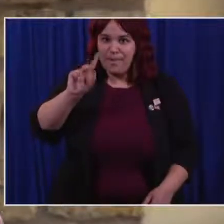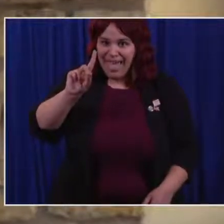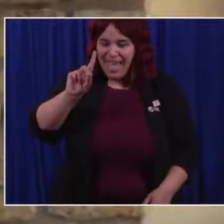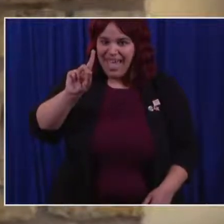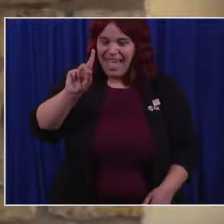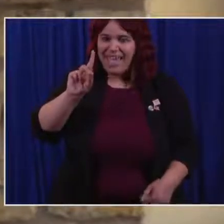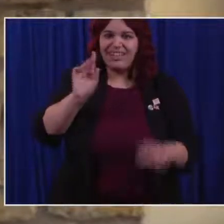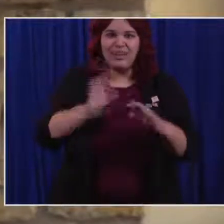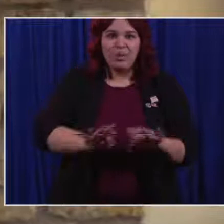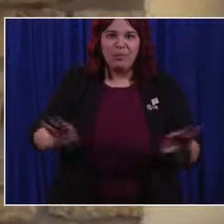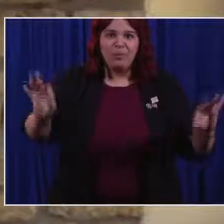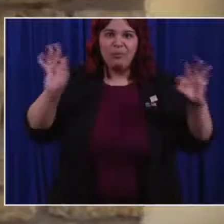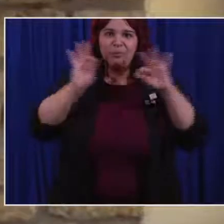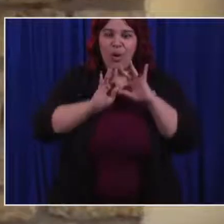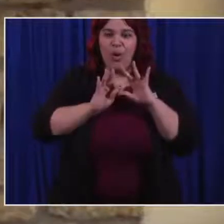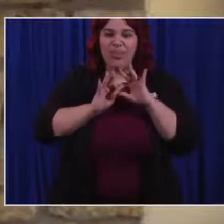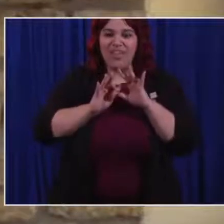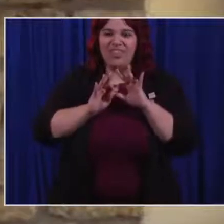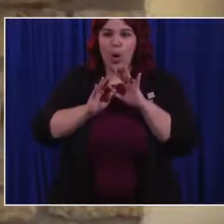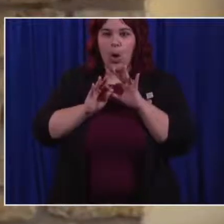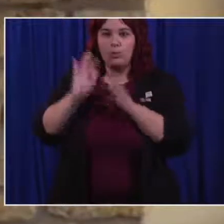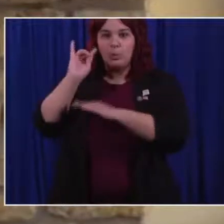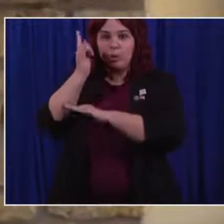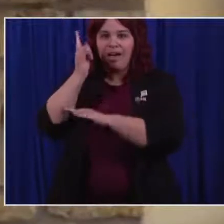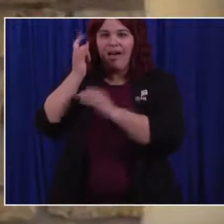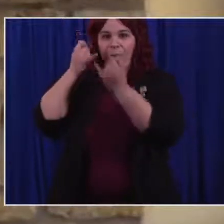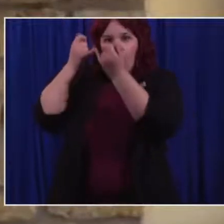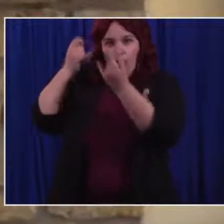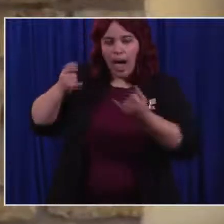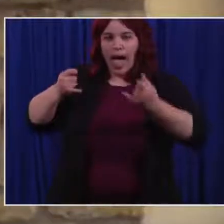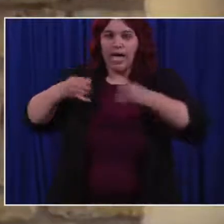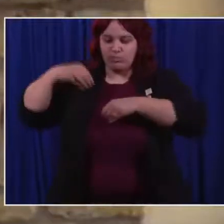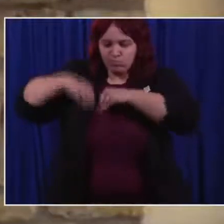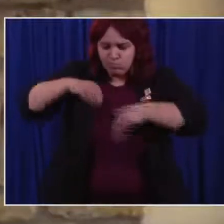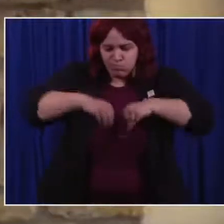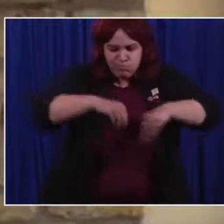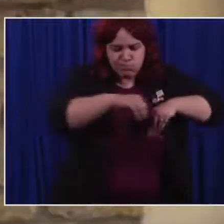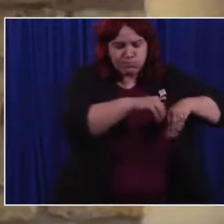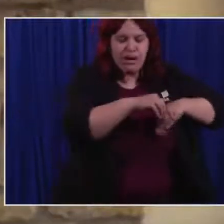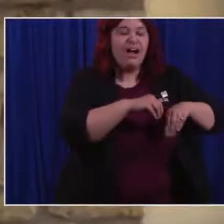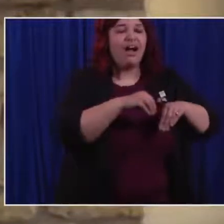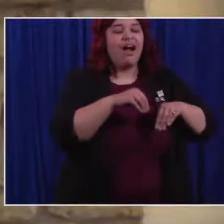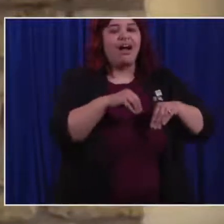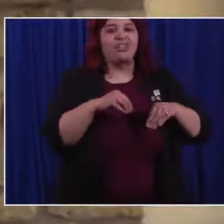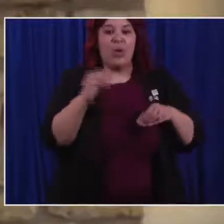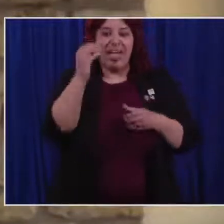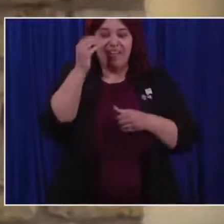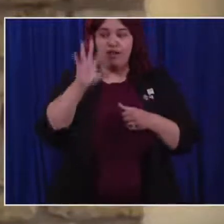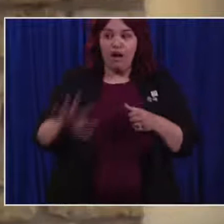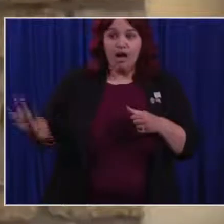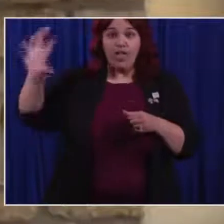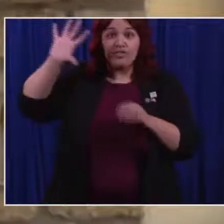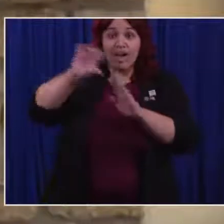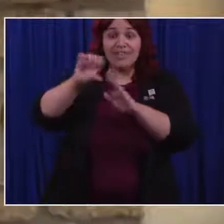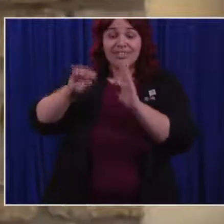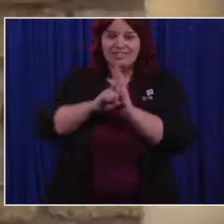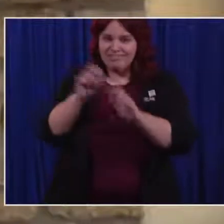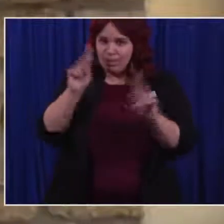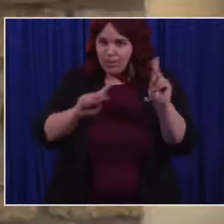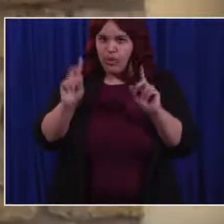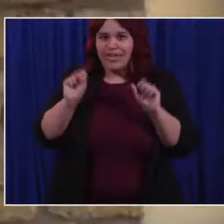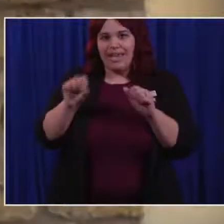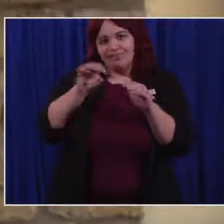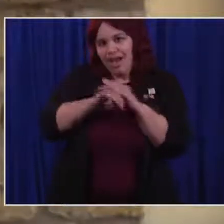fully participate in the economy. That would just be one, I think as you look at, and I consider that to be